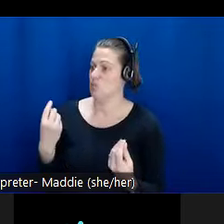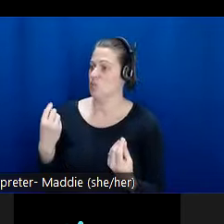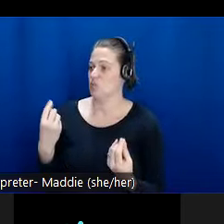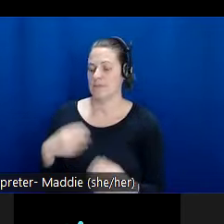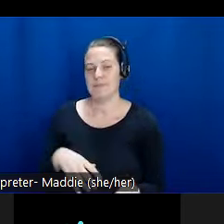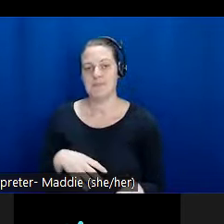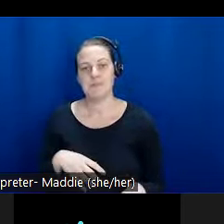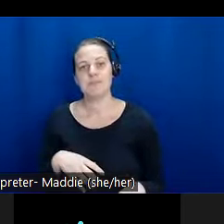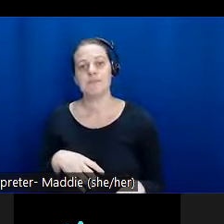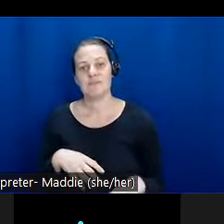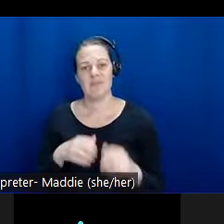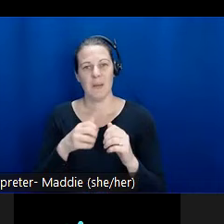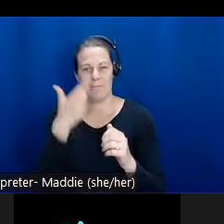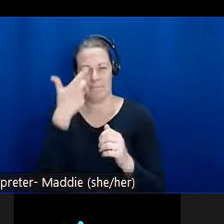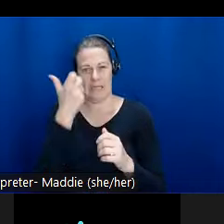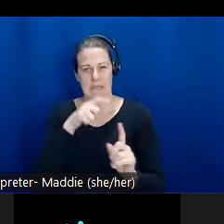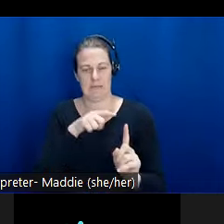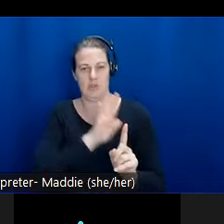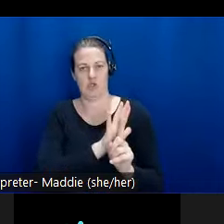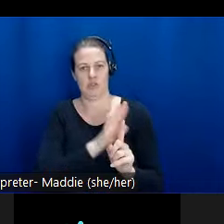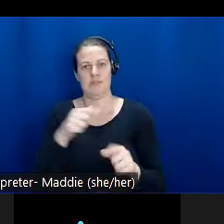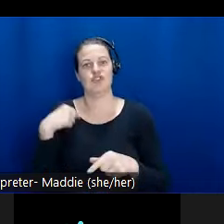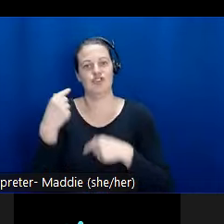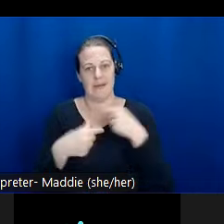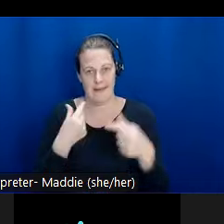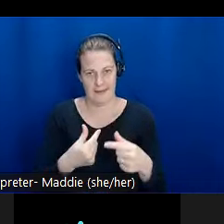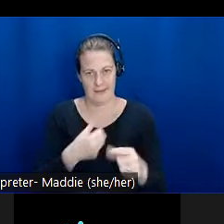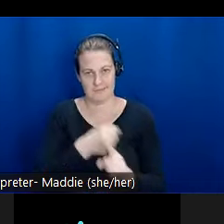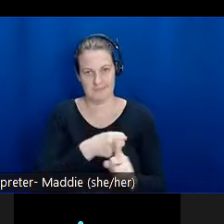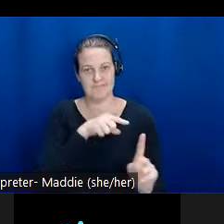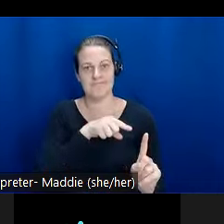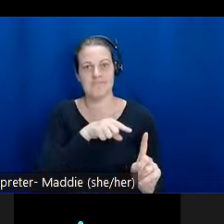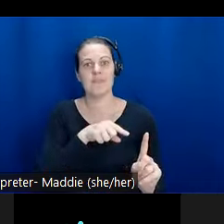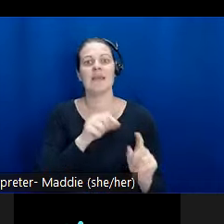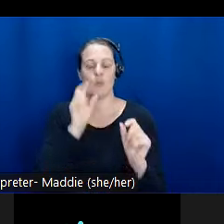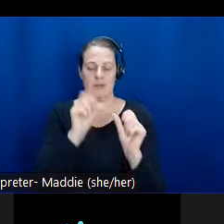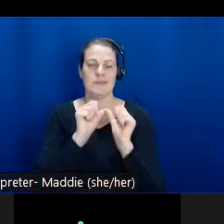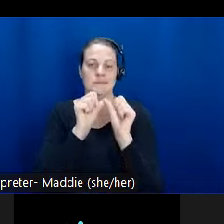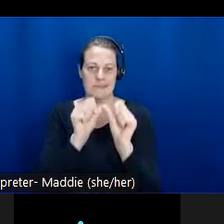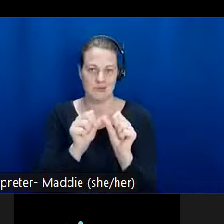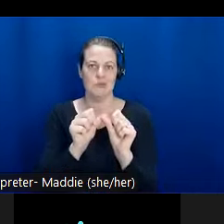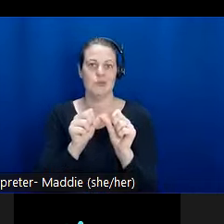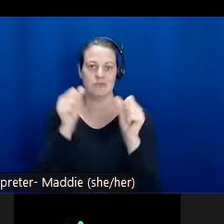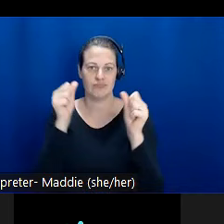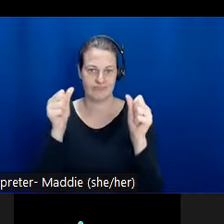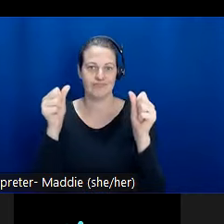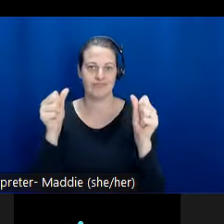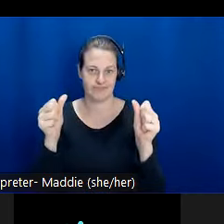this condition, because it's genetic, the expected course is that it continues to progress and progress until